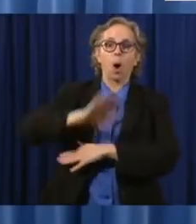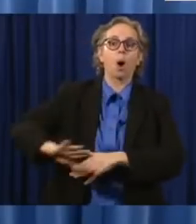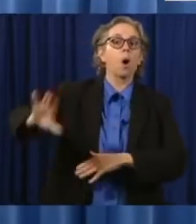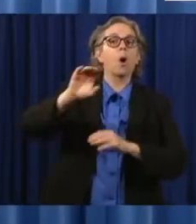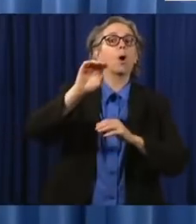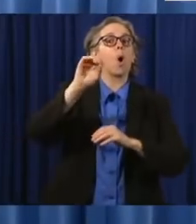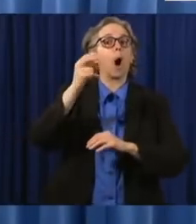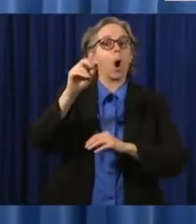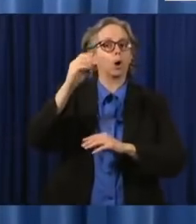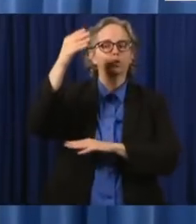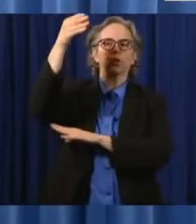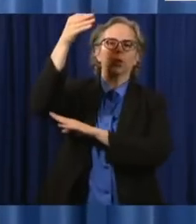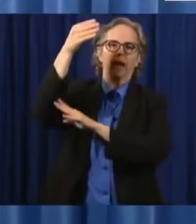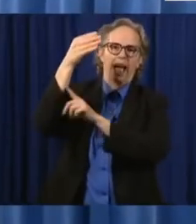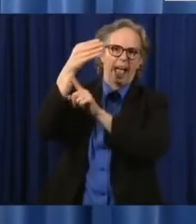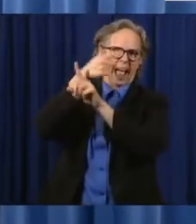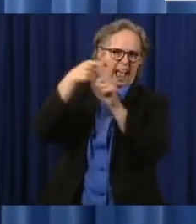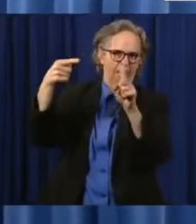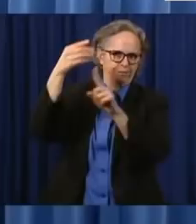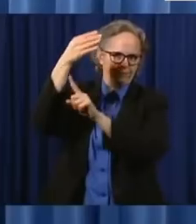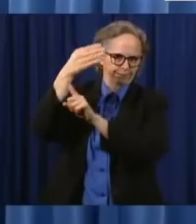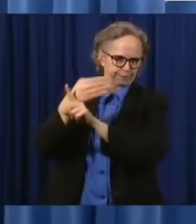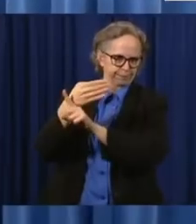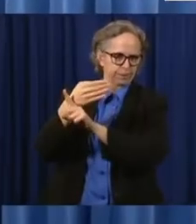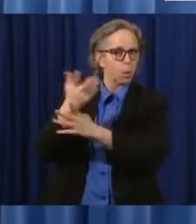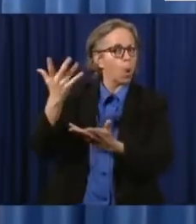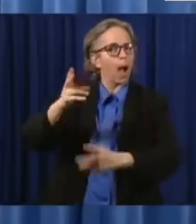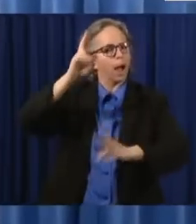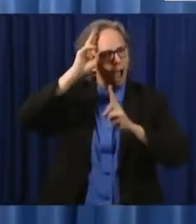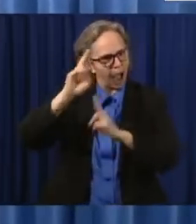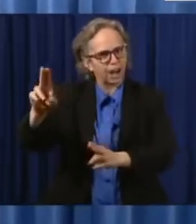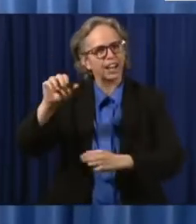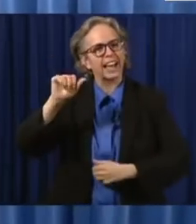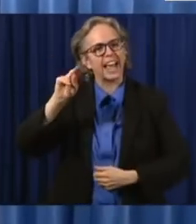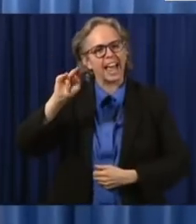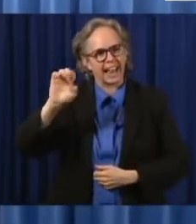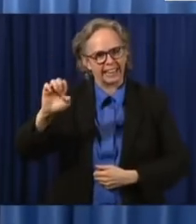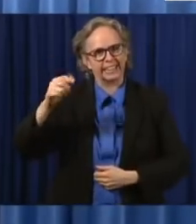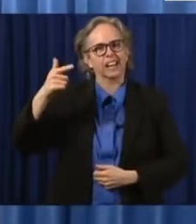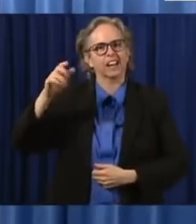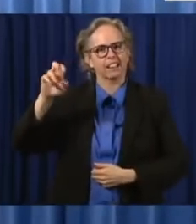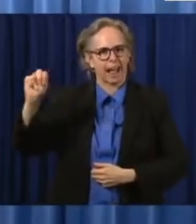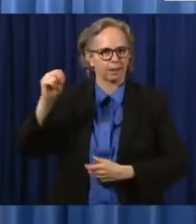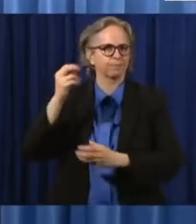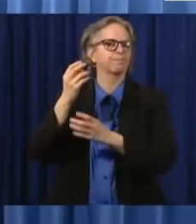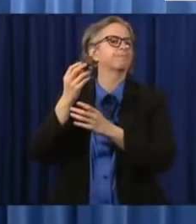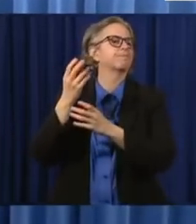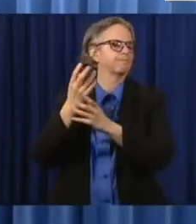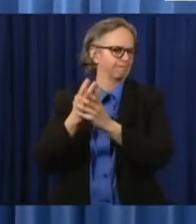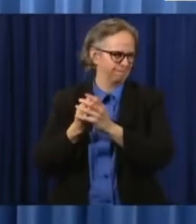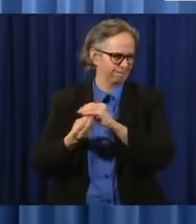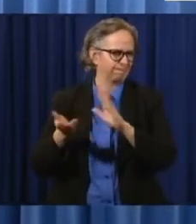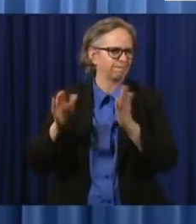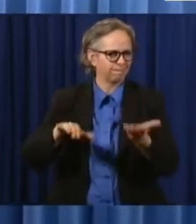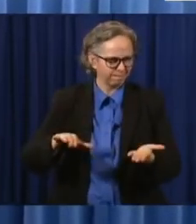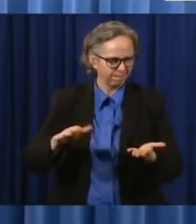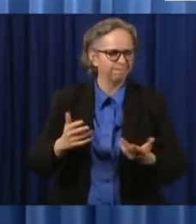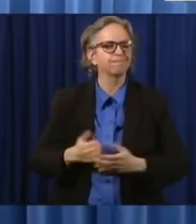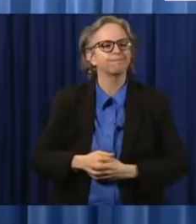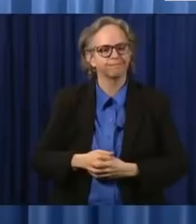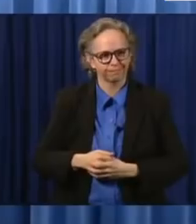staff to honor Annie Glenn. Annie Glenn, widow of astronaut and Senator John